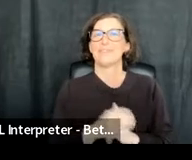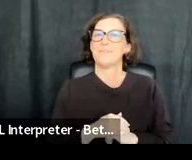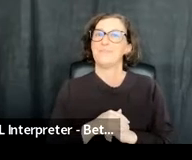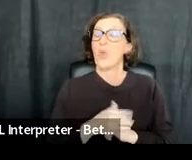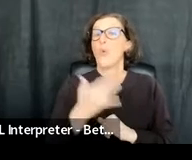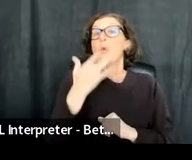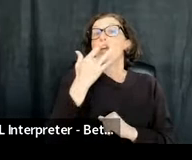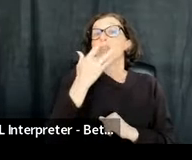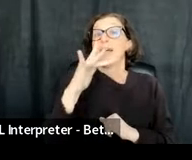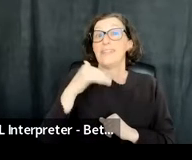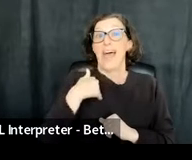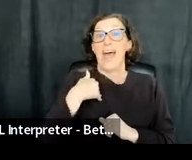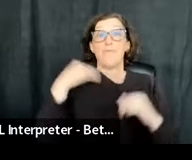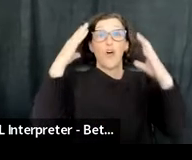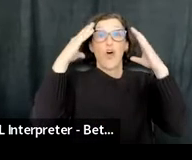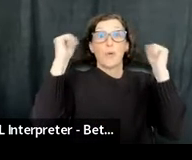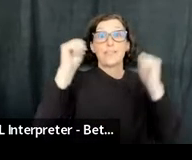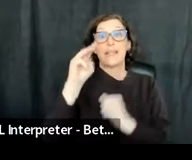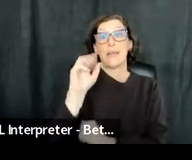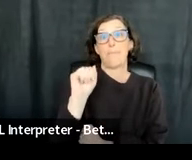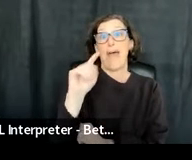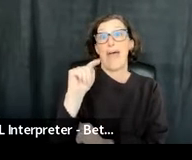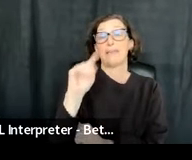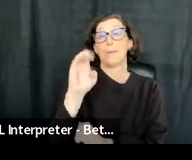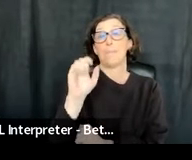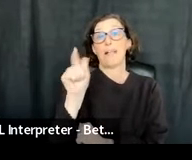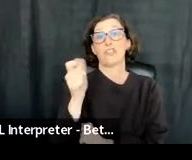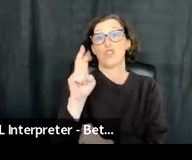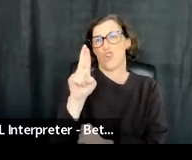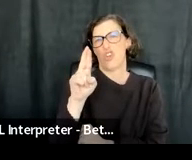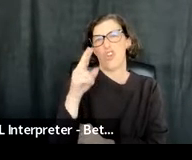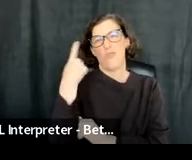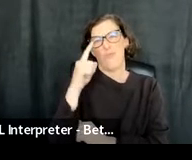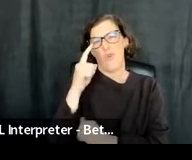to have our president, Matt Belcher, who is our chat moderator today.